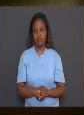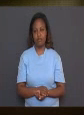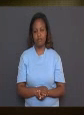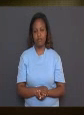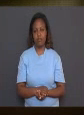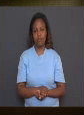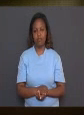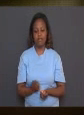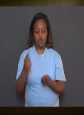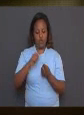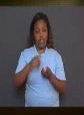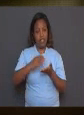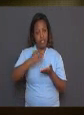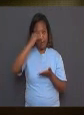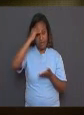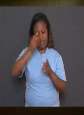Let's get back to our lesson.